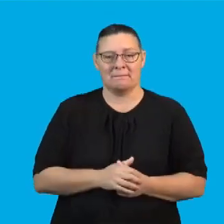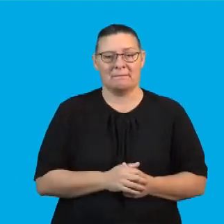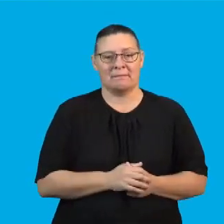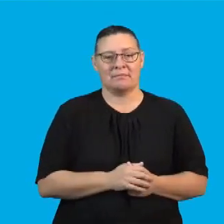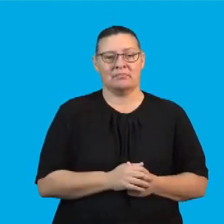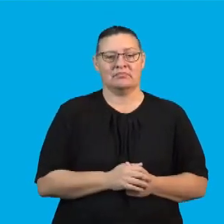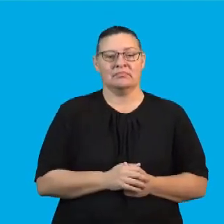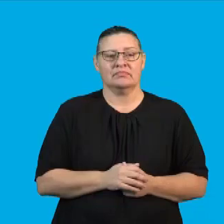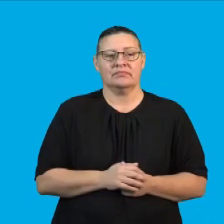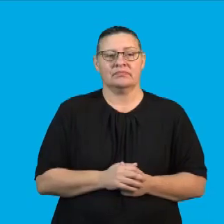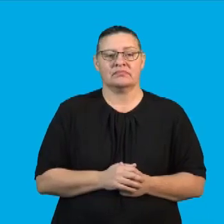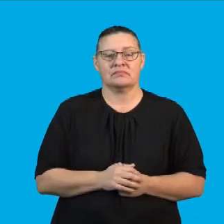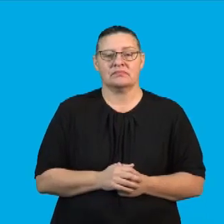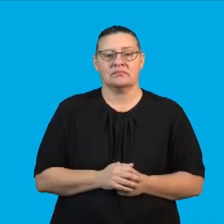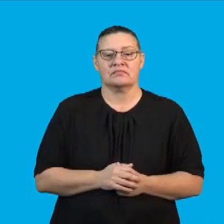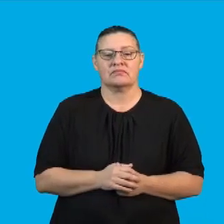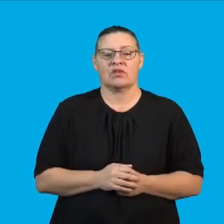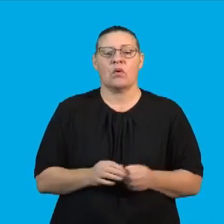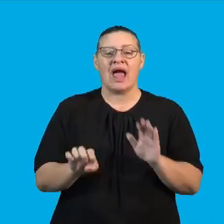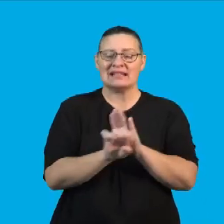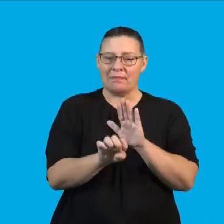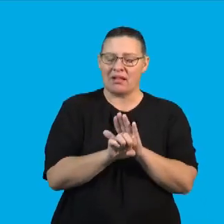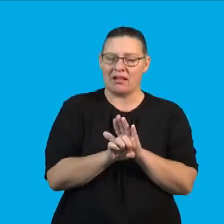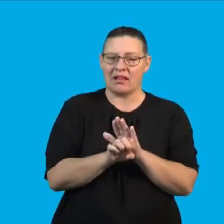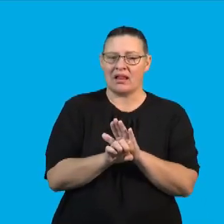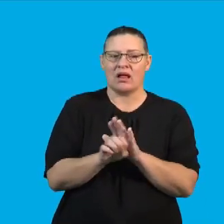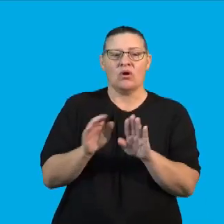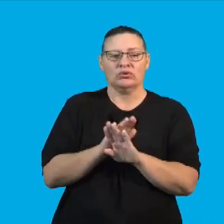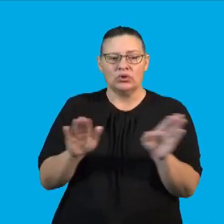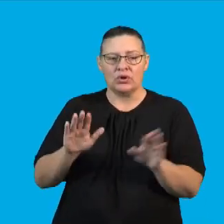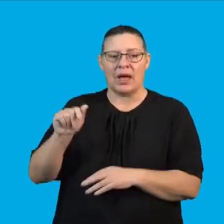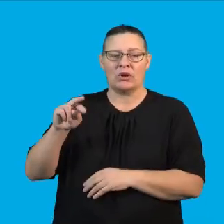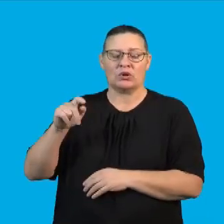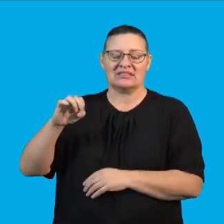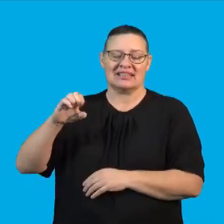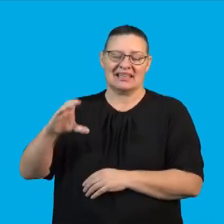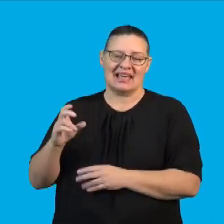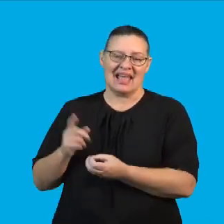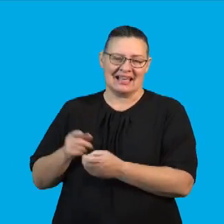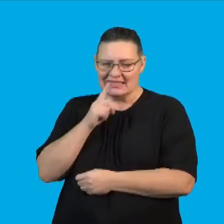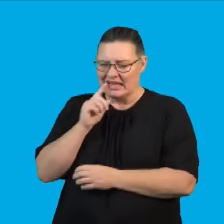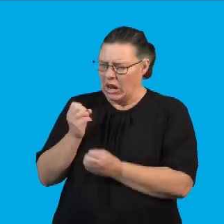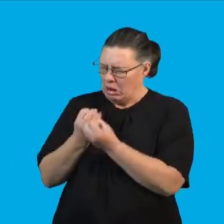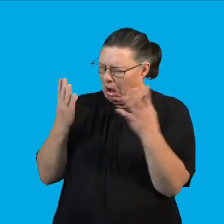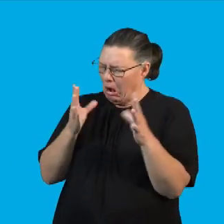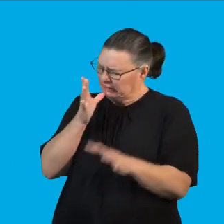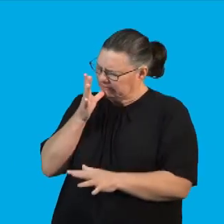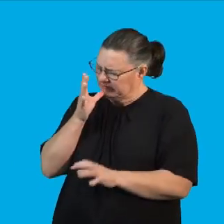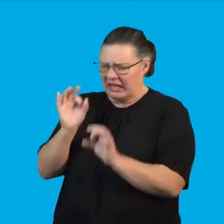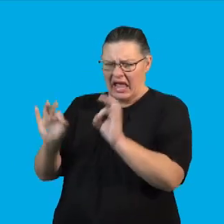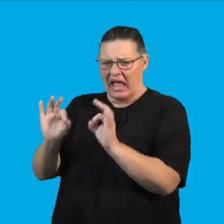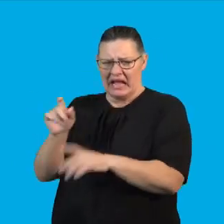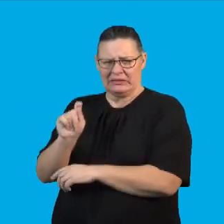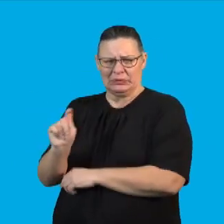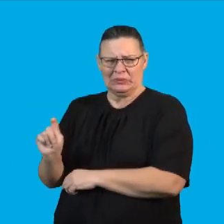this. We have got an example of non-amniotic eggs. Yeah, you can see it's a lot of